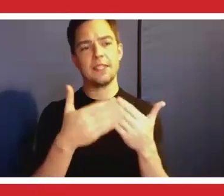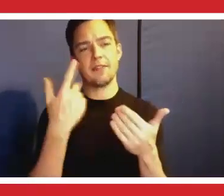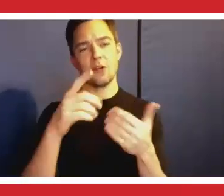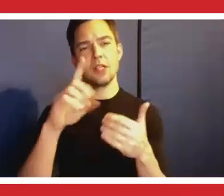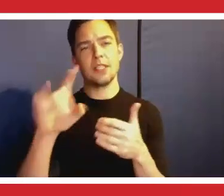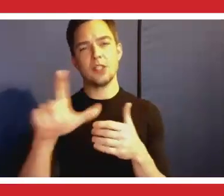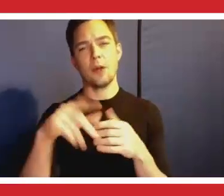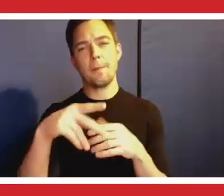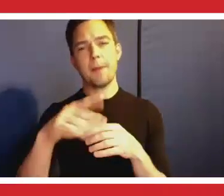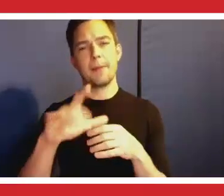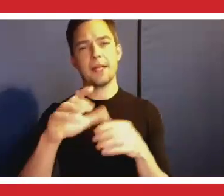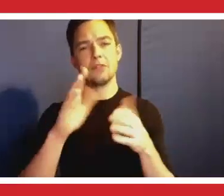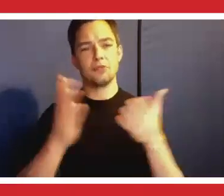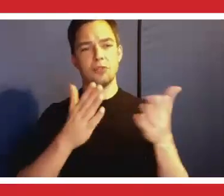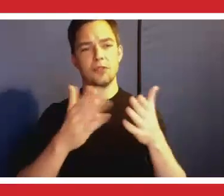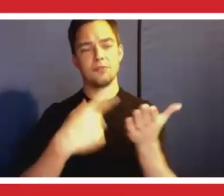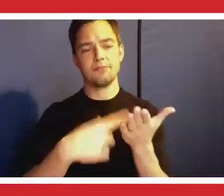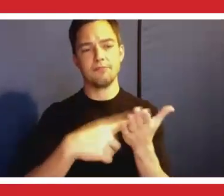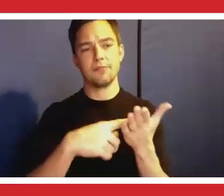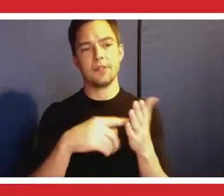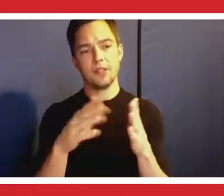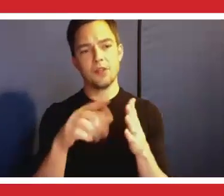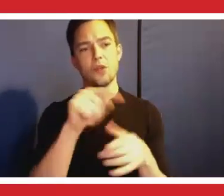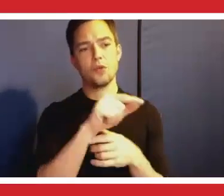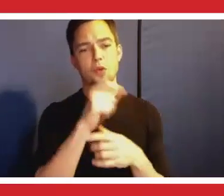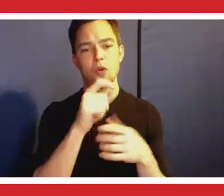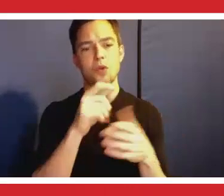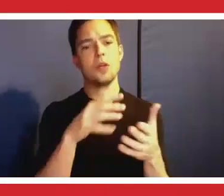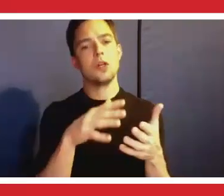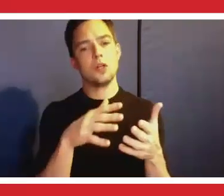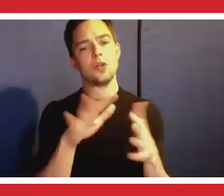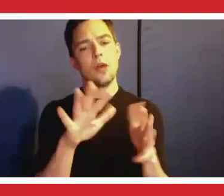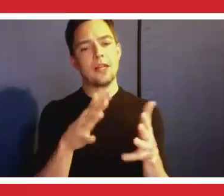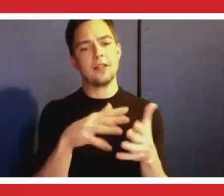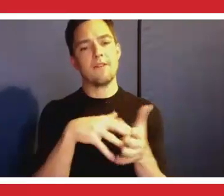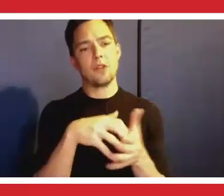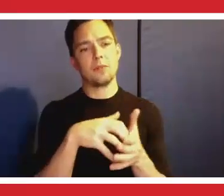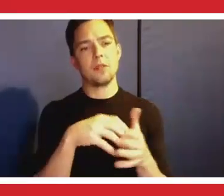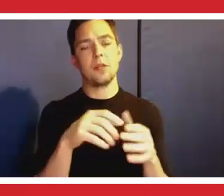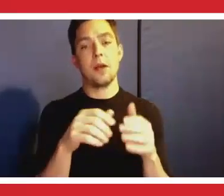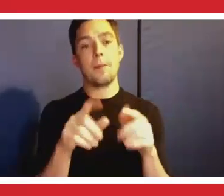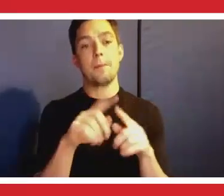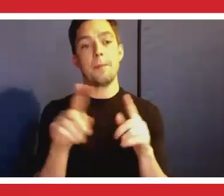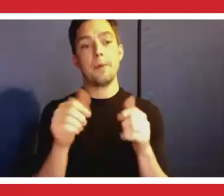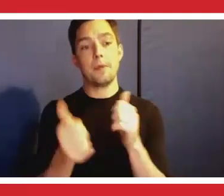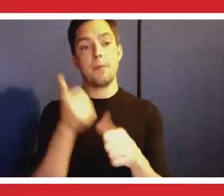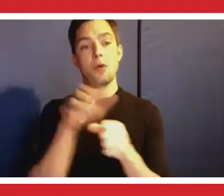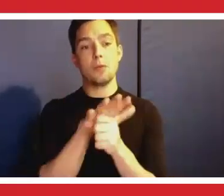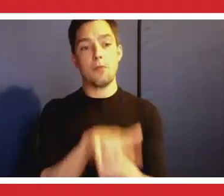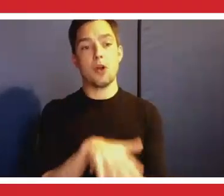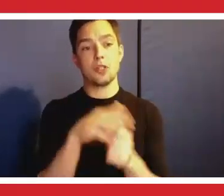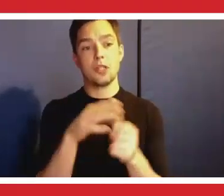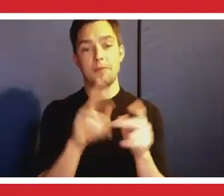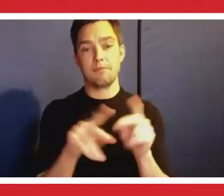services to address the relatively vulnerable. It's much more difficult to address the most marginalised. And most